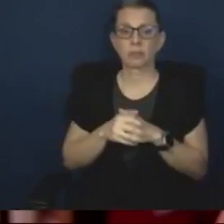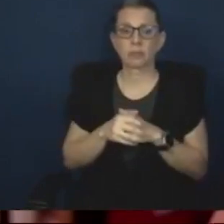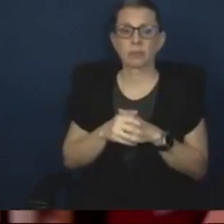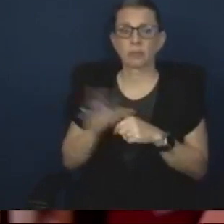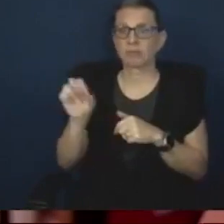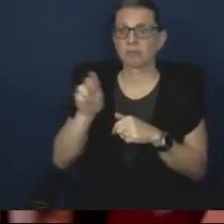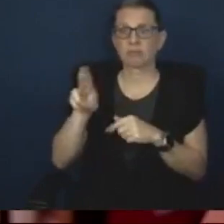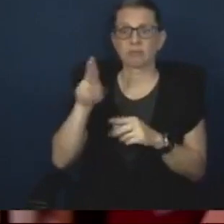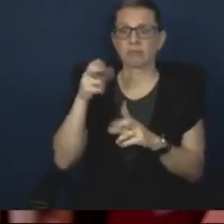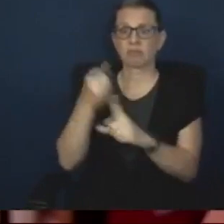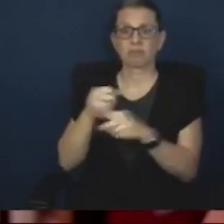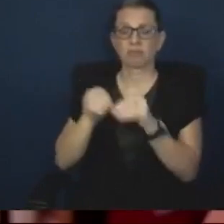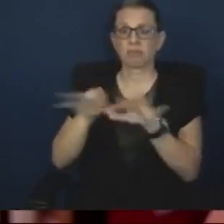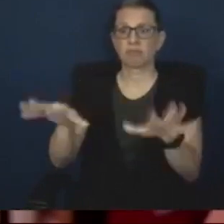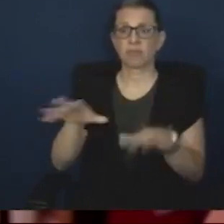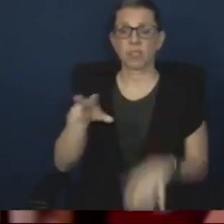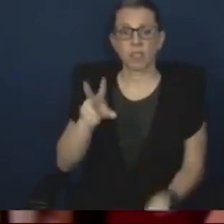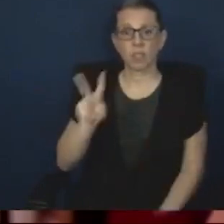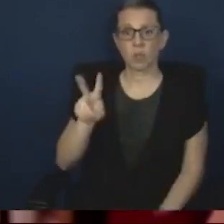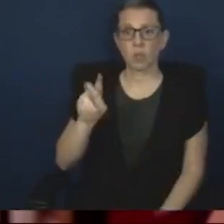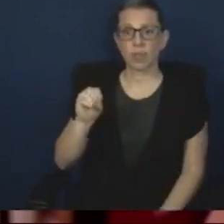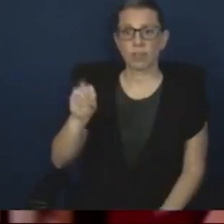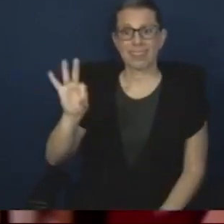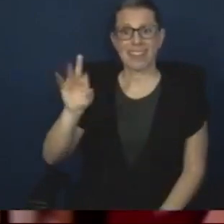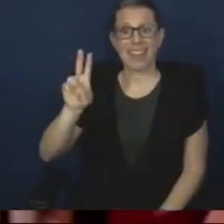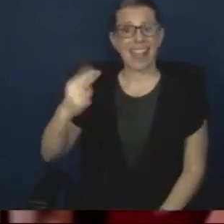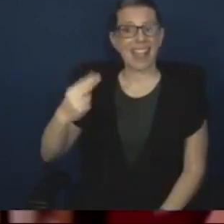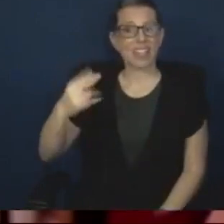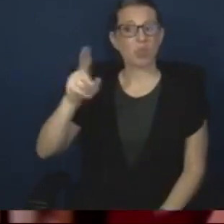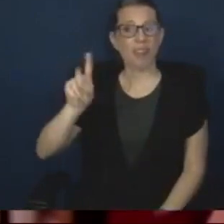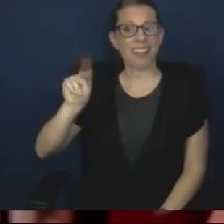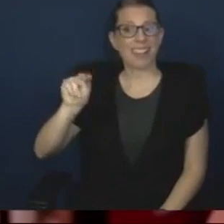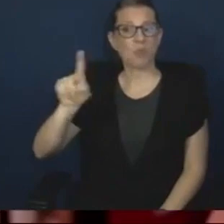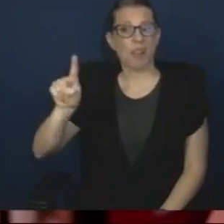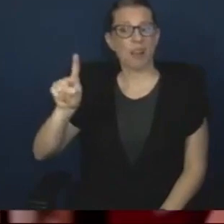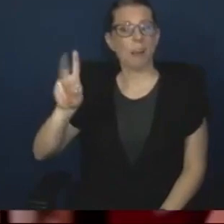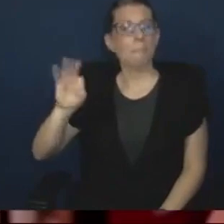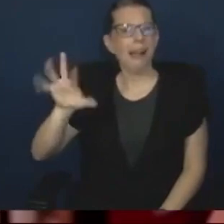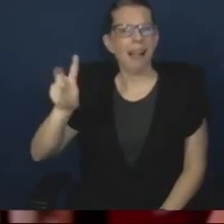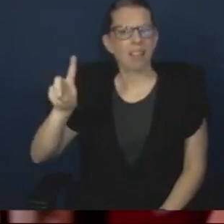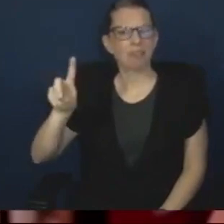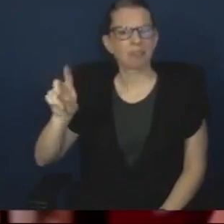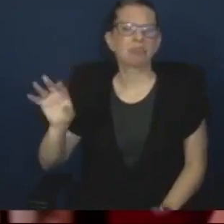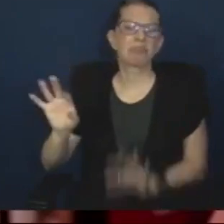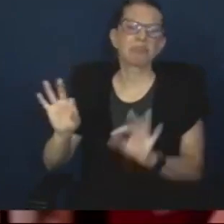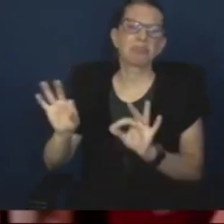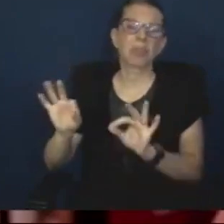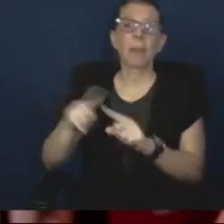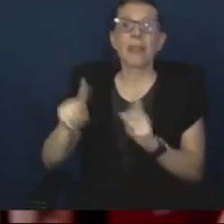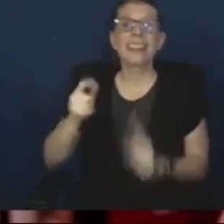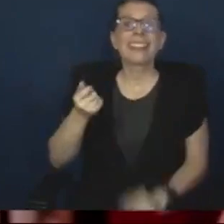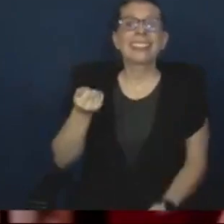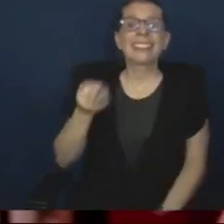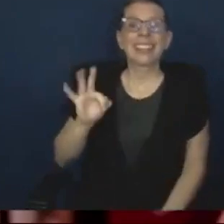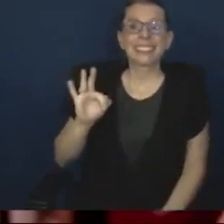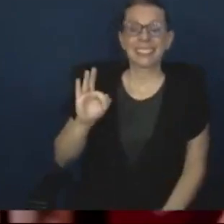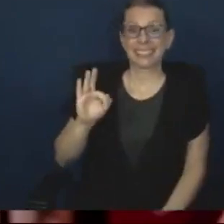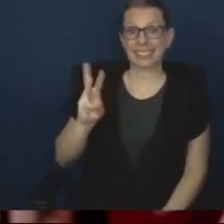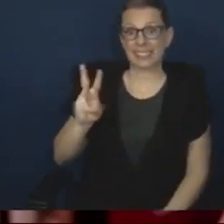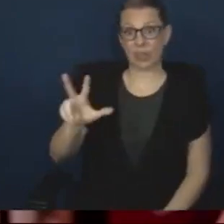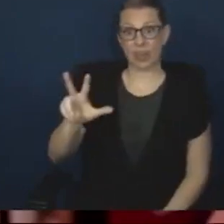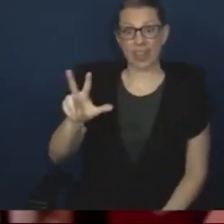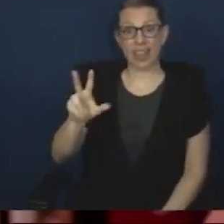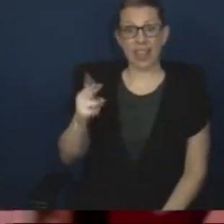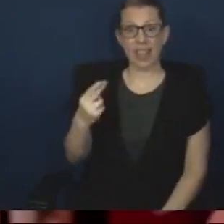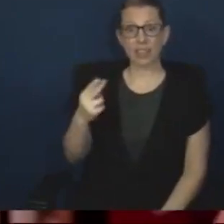than others. For example, the 2009 H1N1 was relatively mild, but the 1968 H3N2 was more severe.